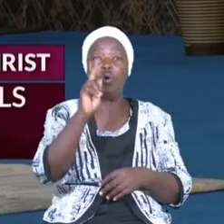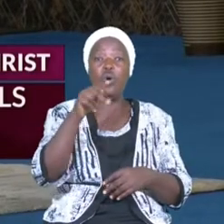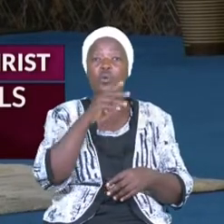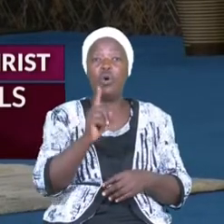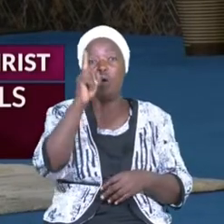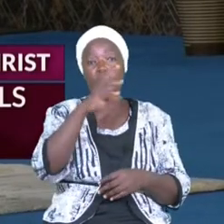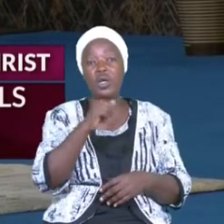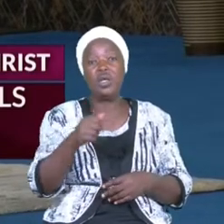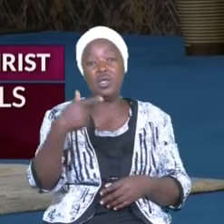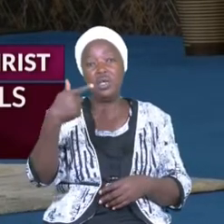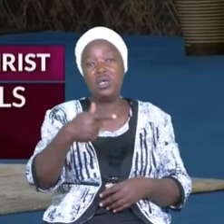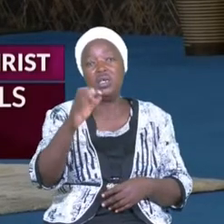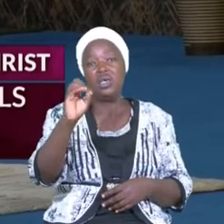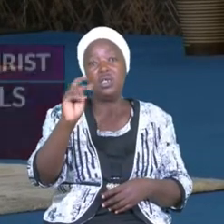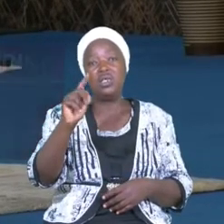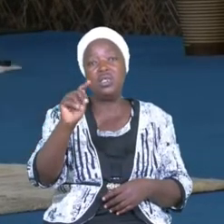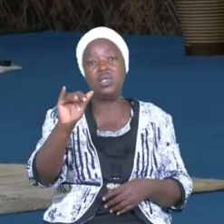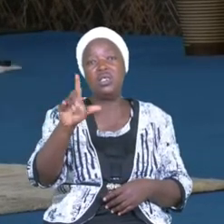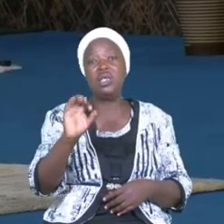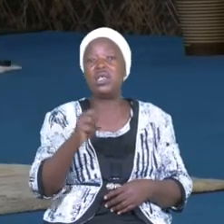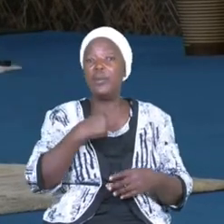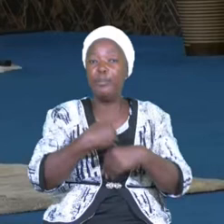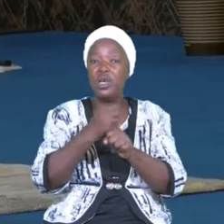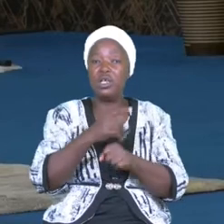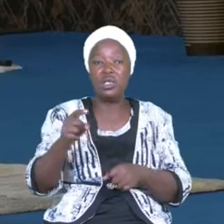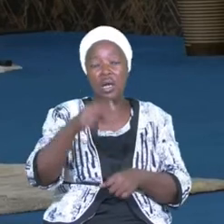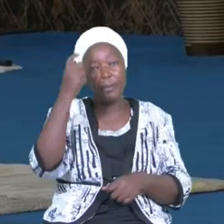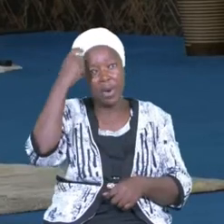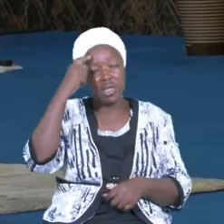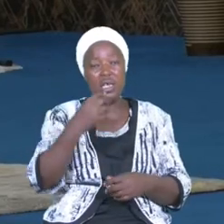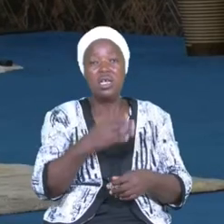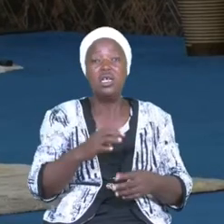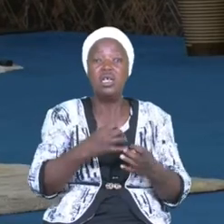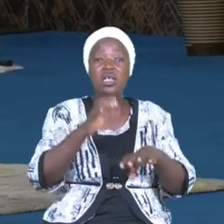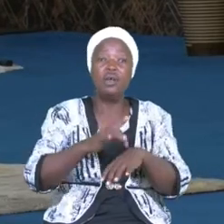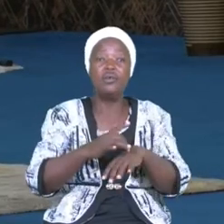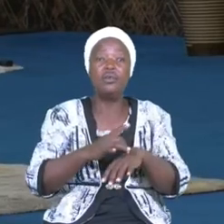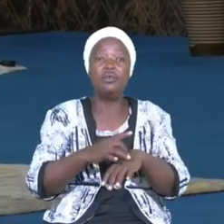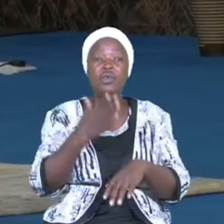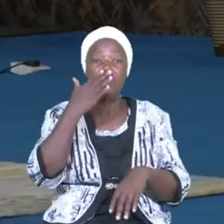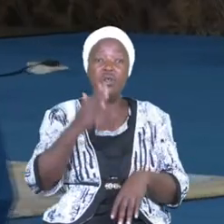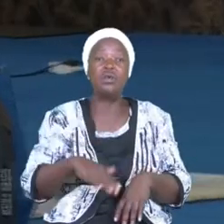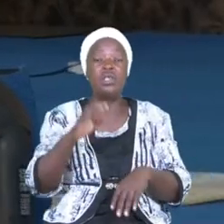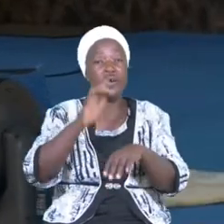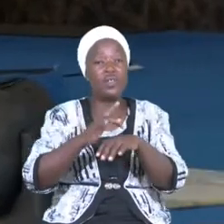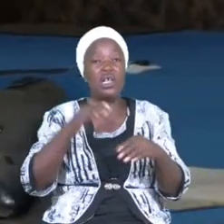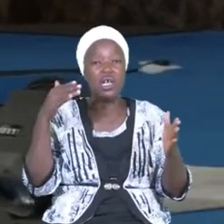made their minds evil affected against the brethren. They